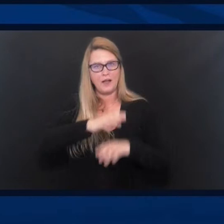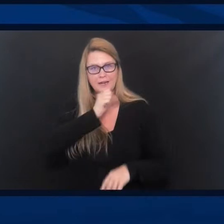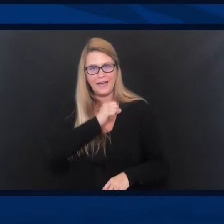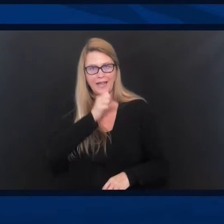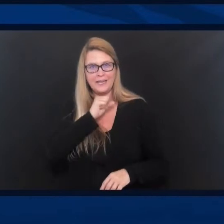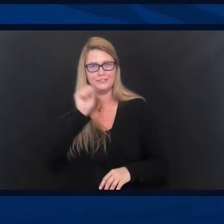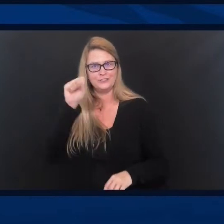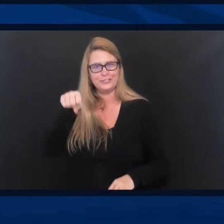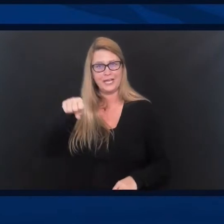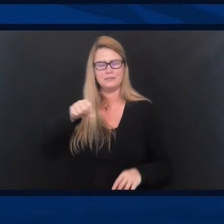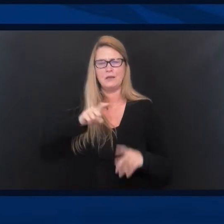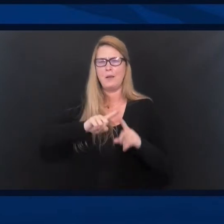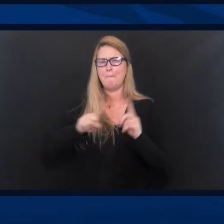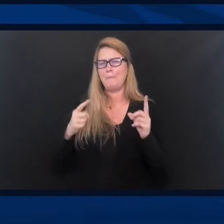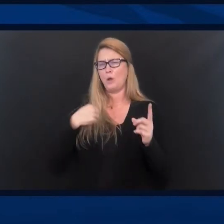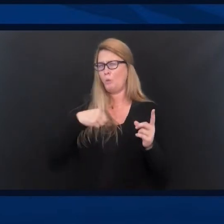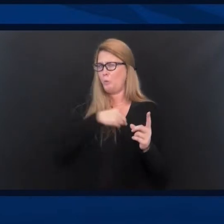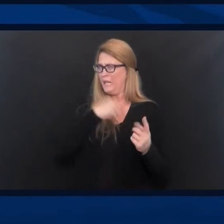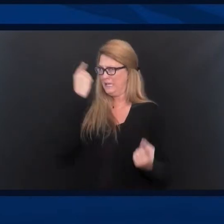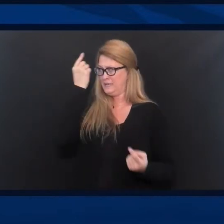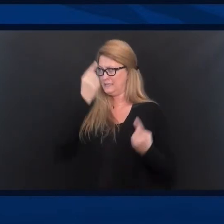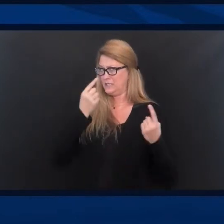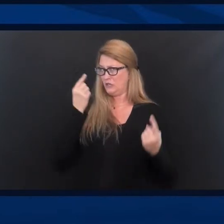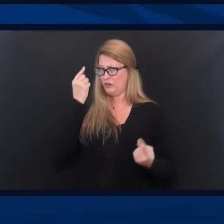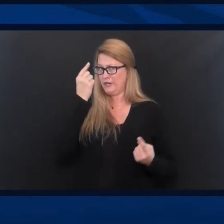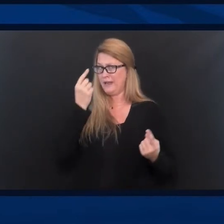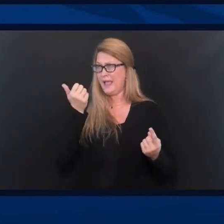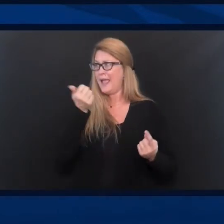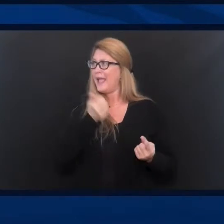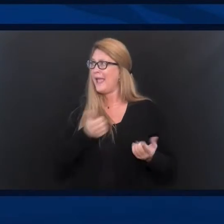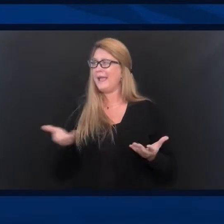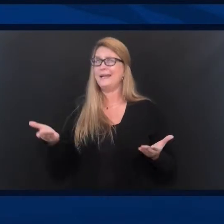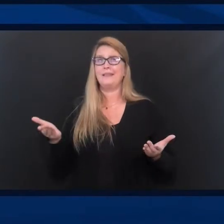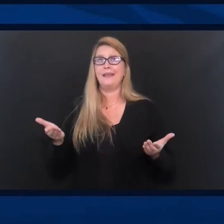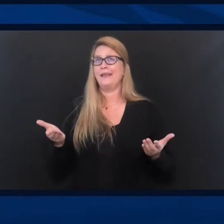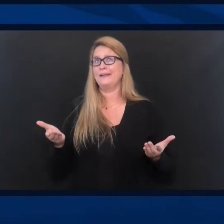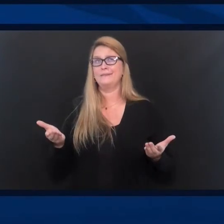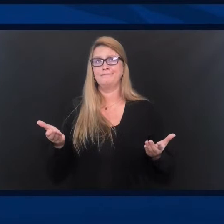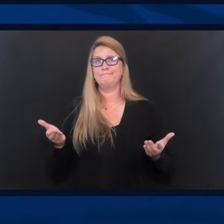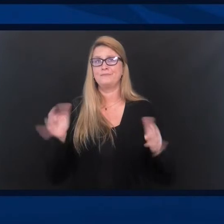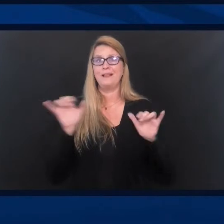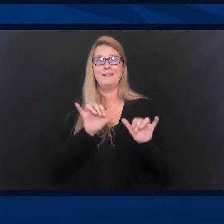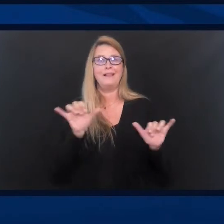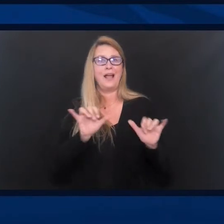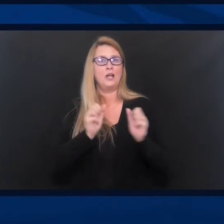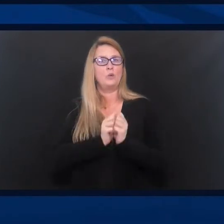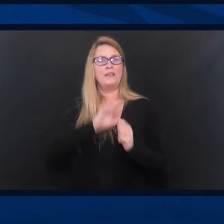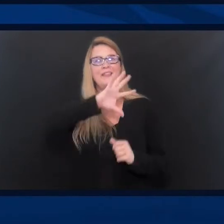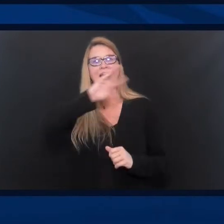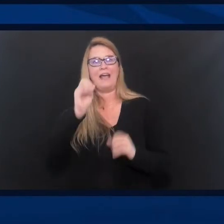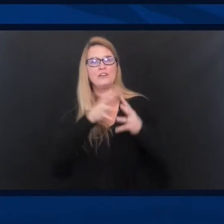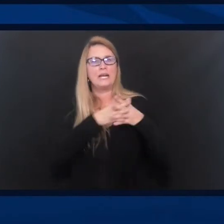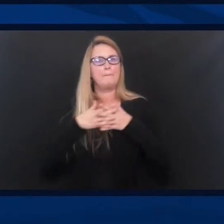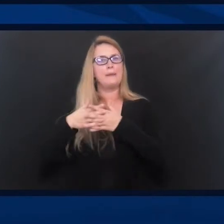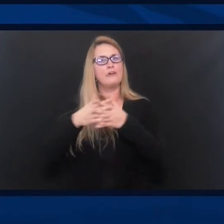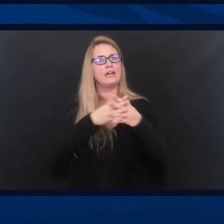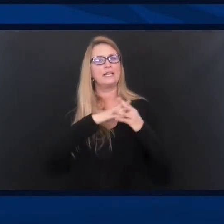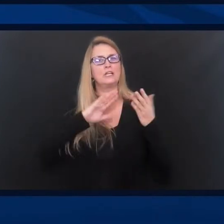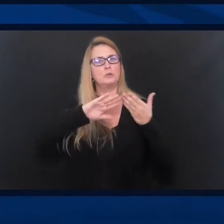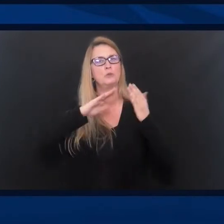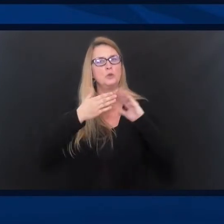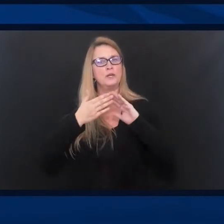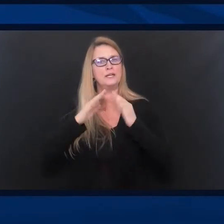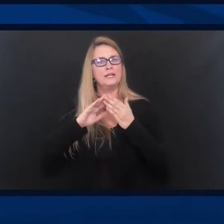any consideration, like you have done with the African-American community and using